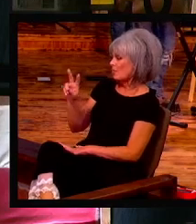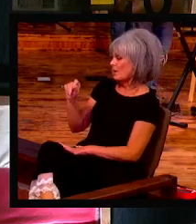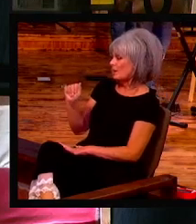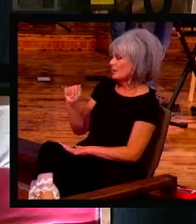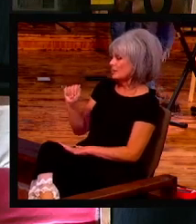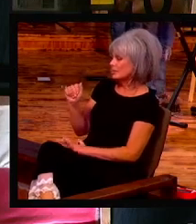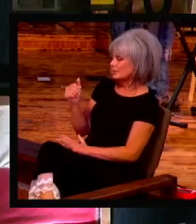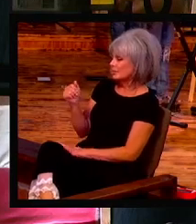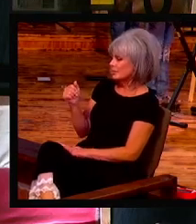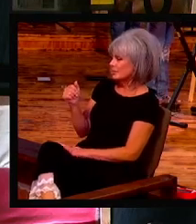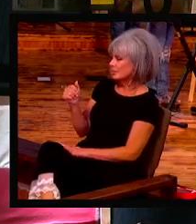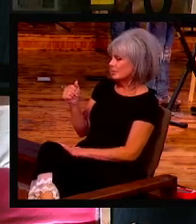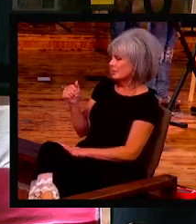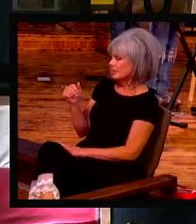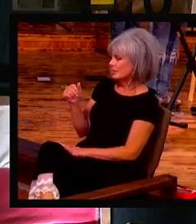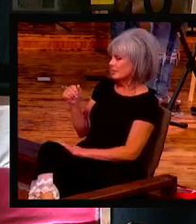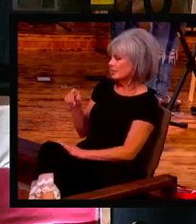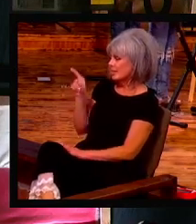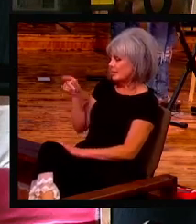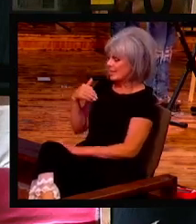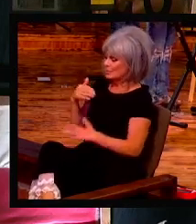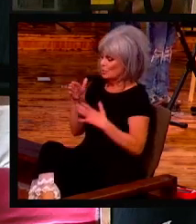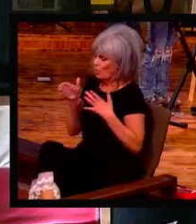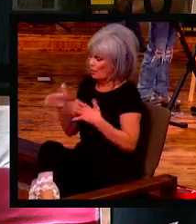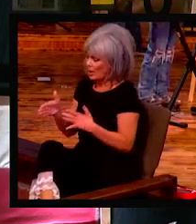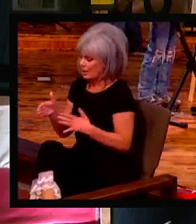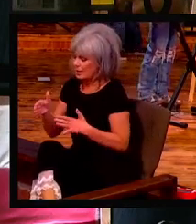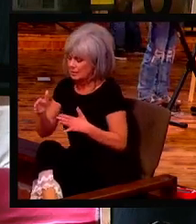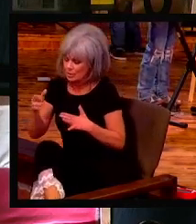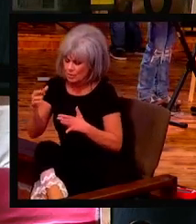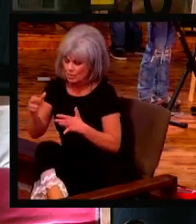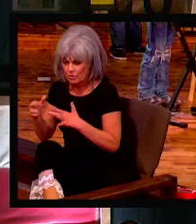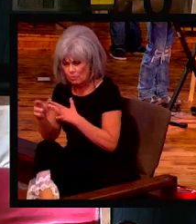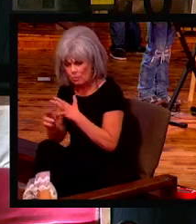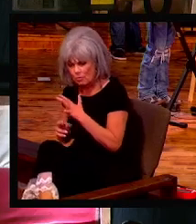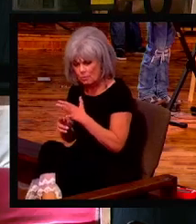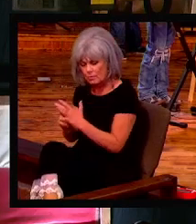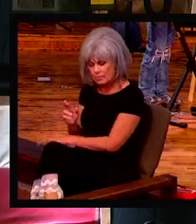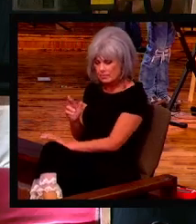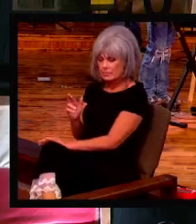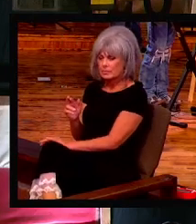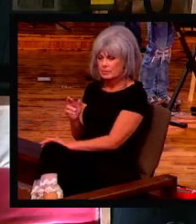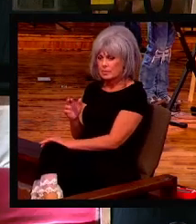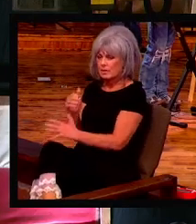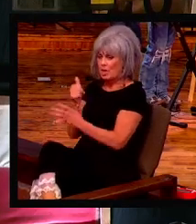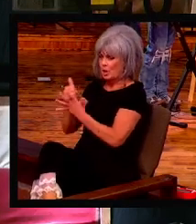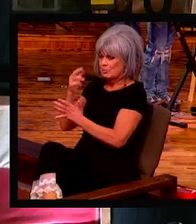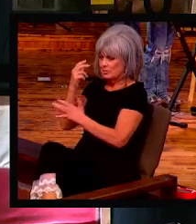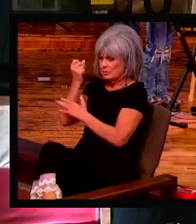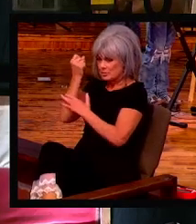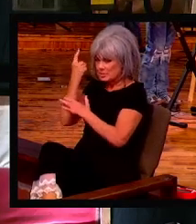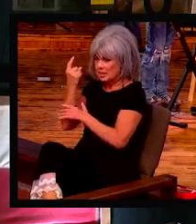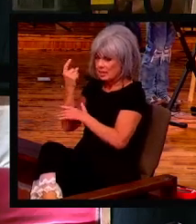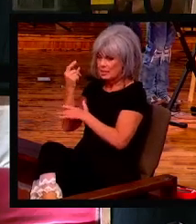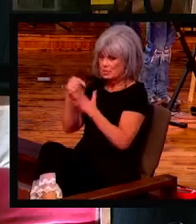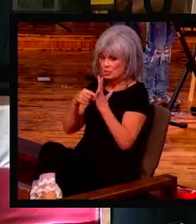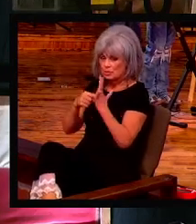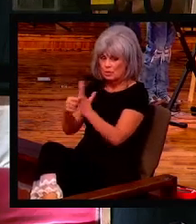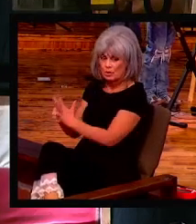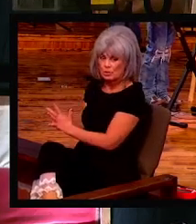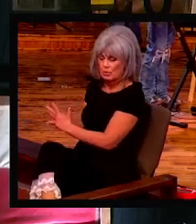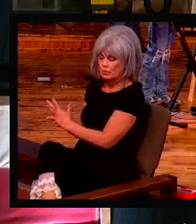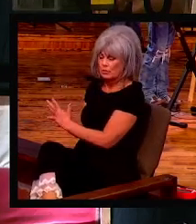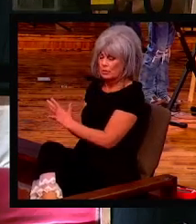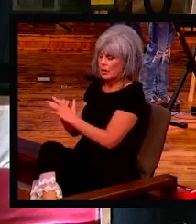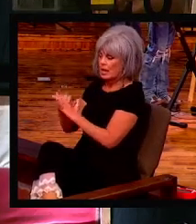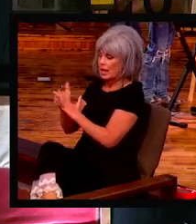Because he just always got a way, right, of just getting you that download, that revelation to understand what he's called you to do and show you it in a way that you never